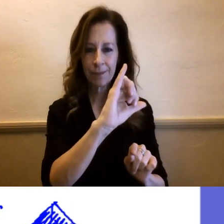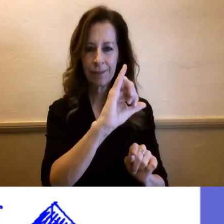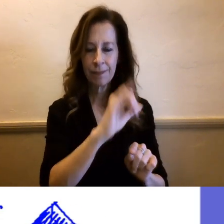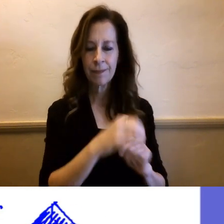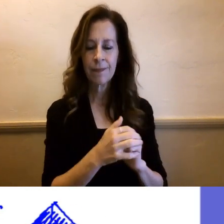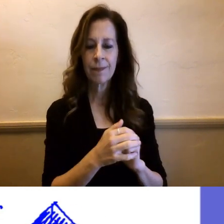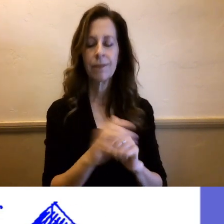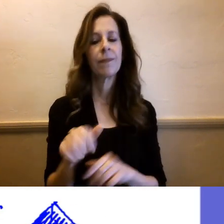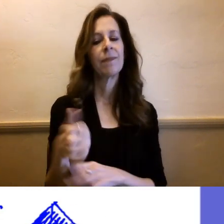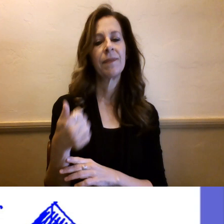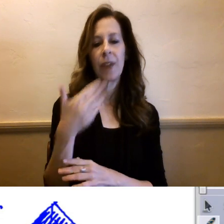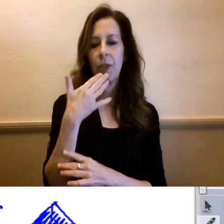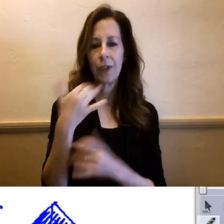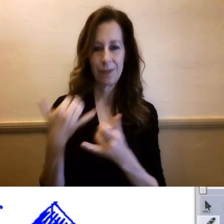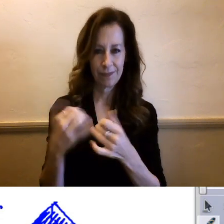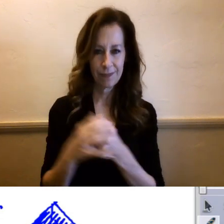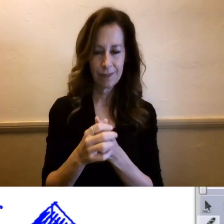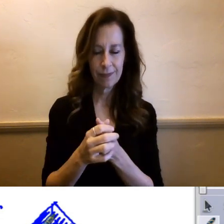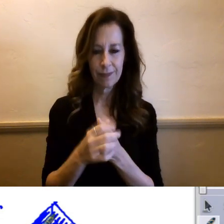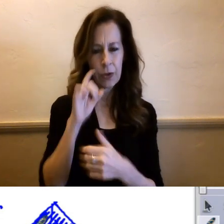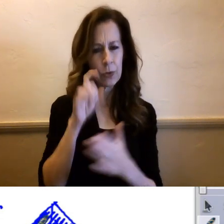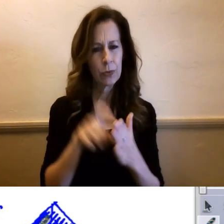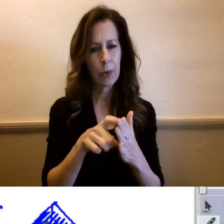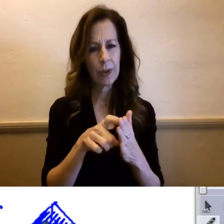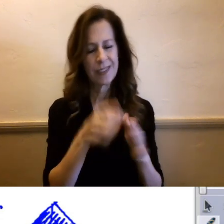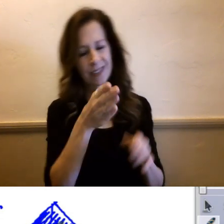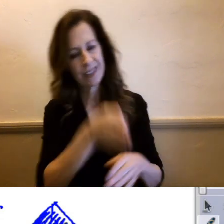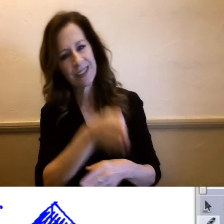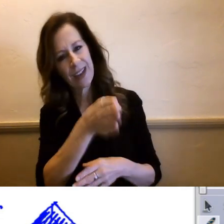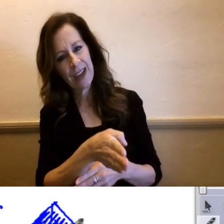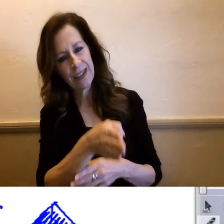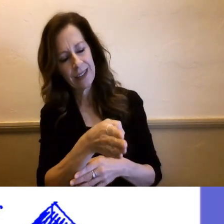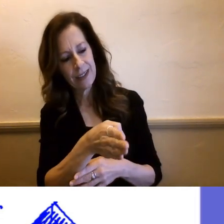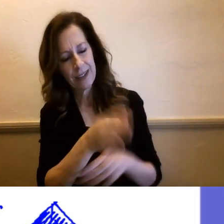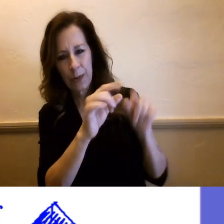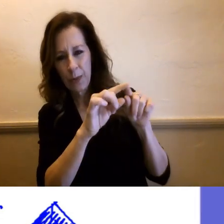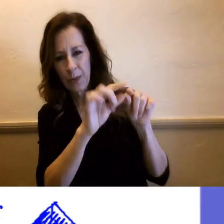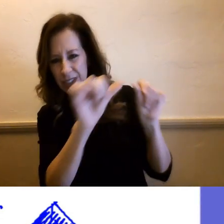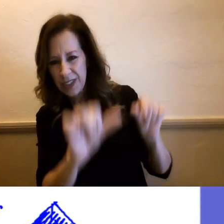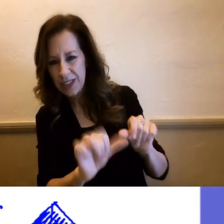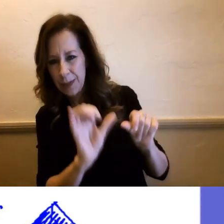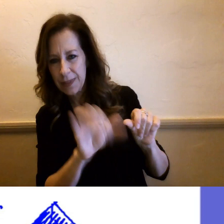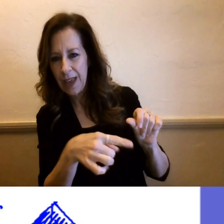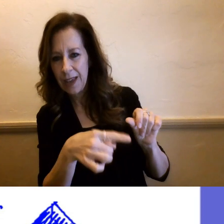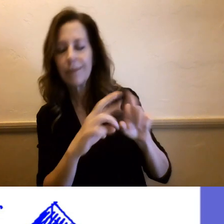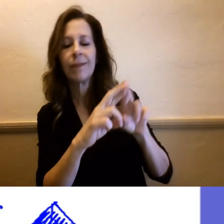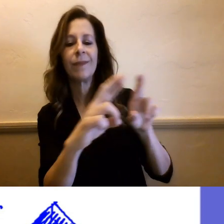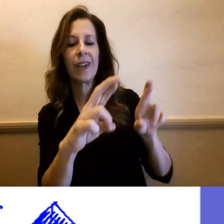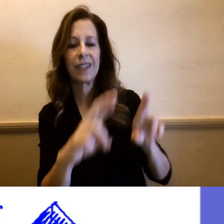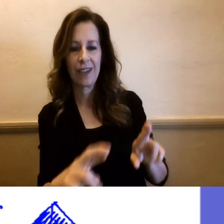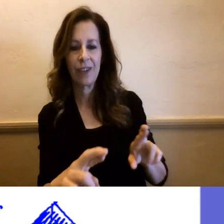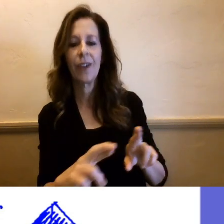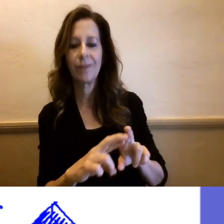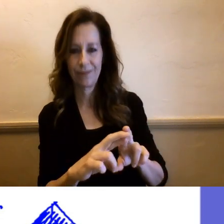shape. Let me get another color and look at this side shape. What shape does that make?